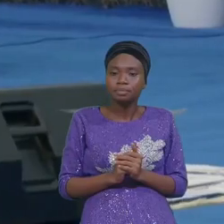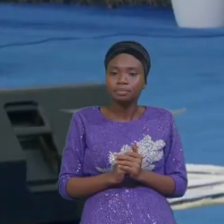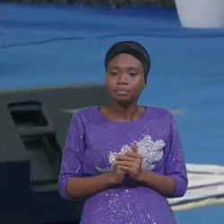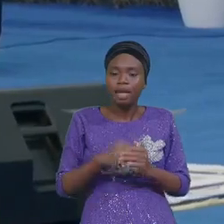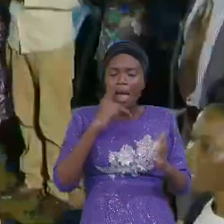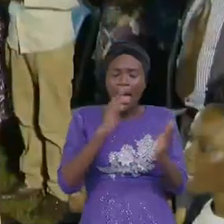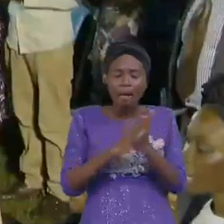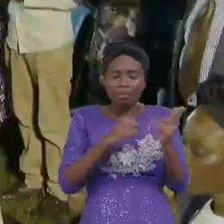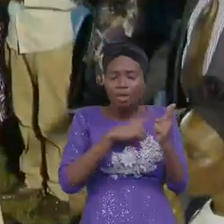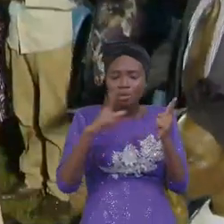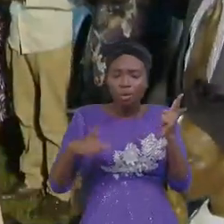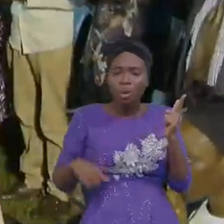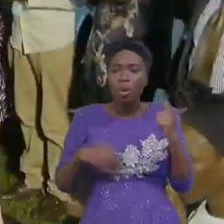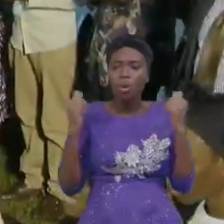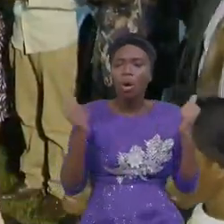Praise the Lord.